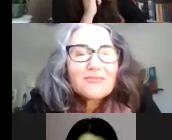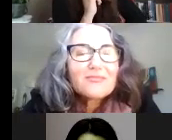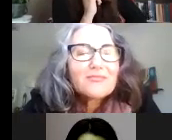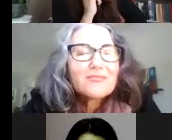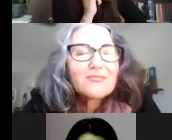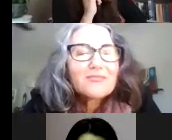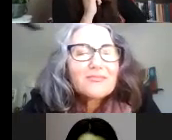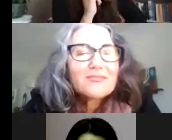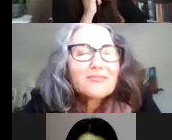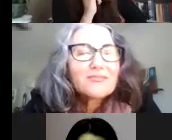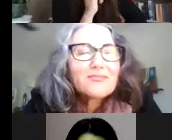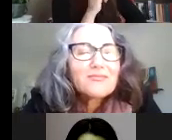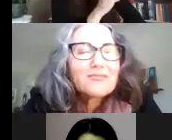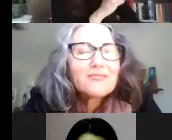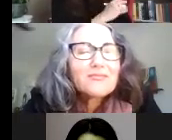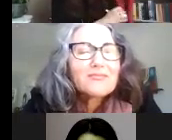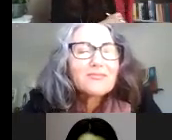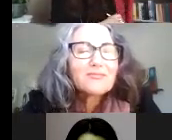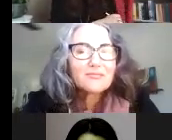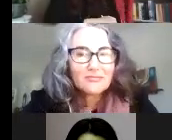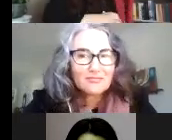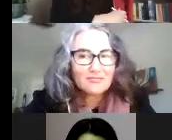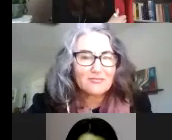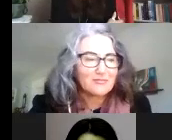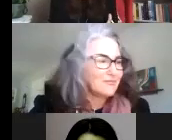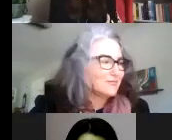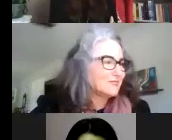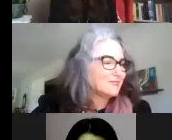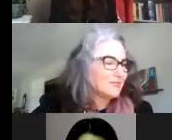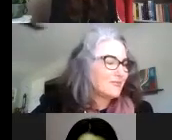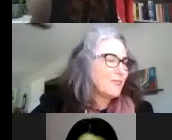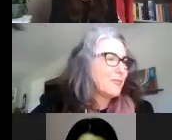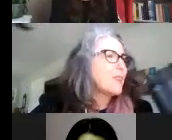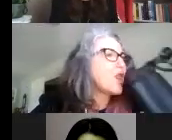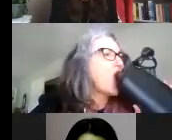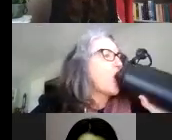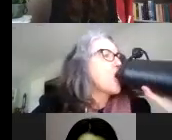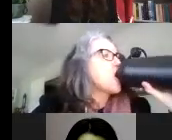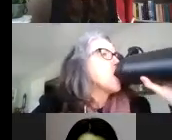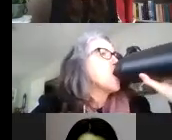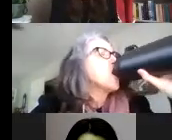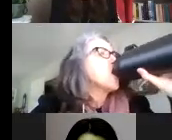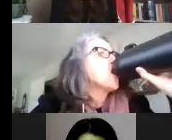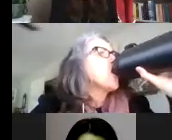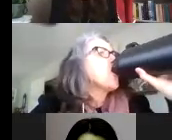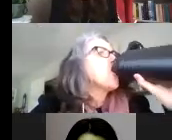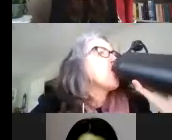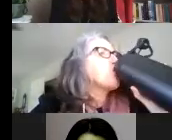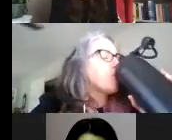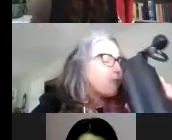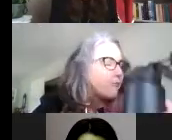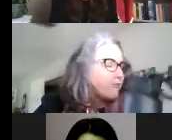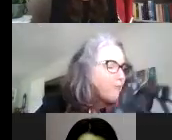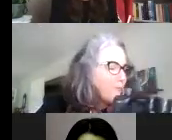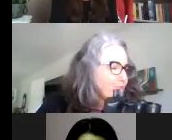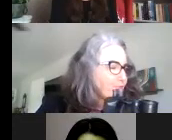In talking about and thinking about this presentation, it really gave me time to think and reflect.